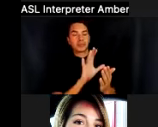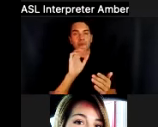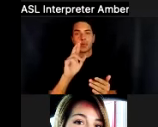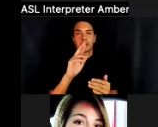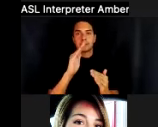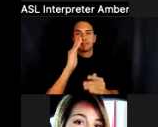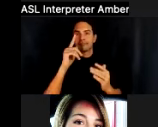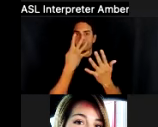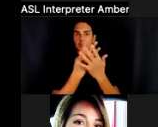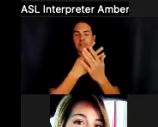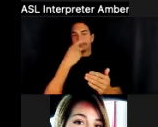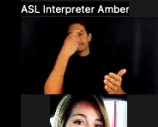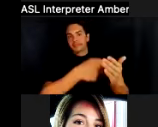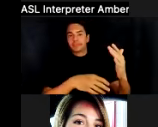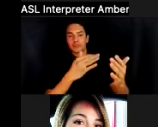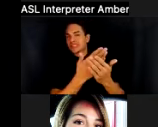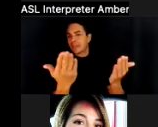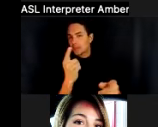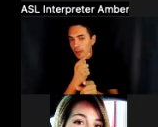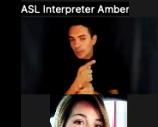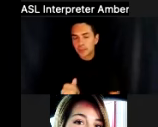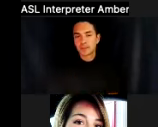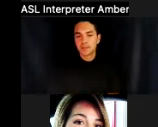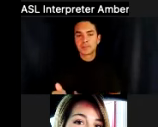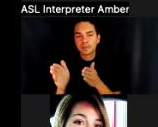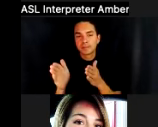Debbie, can you go to the next slide, please?